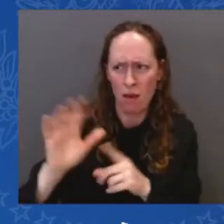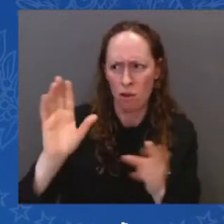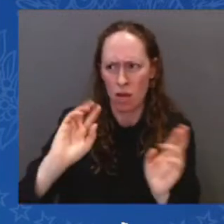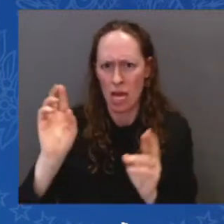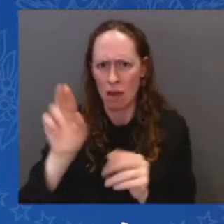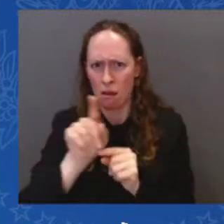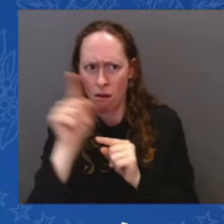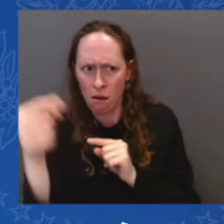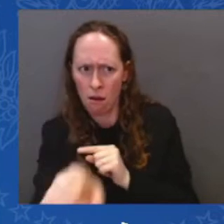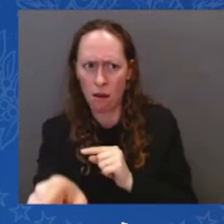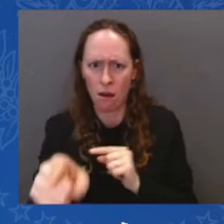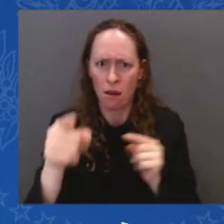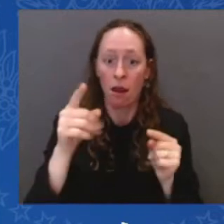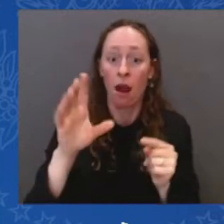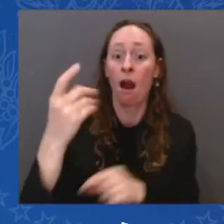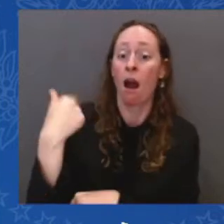right."